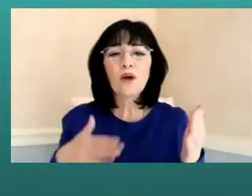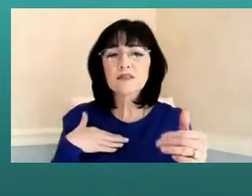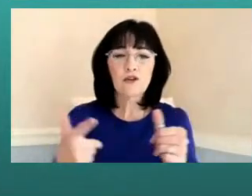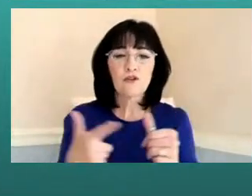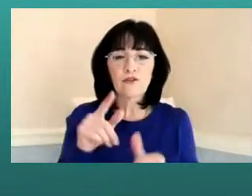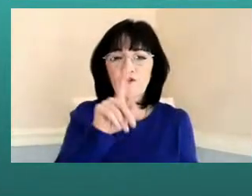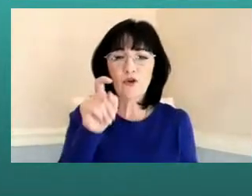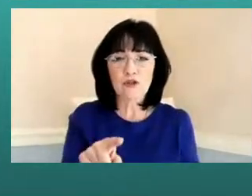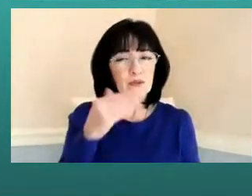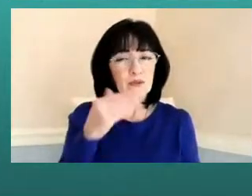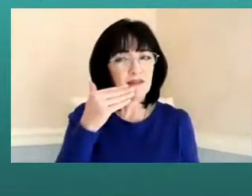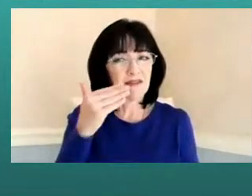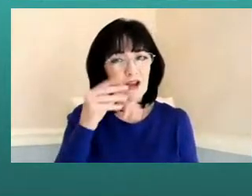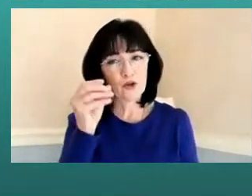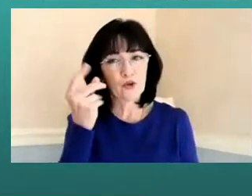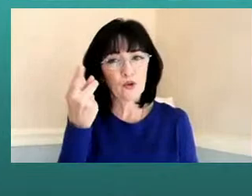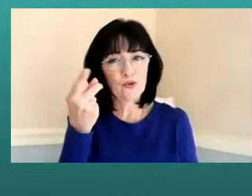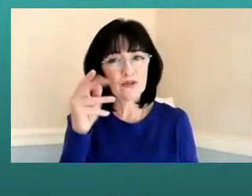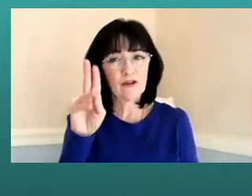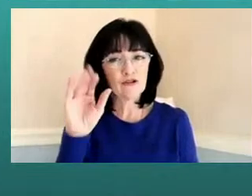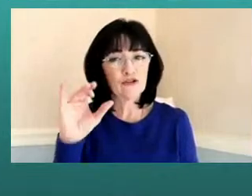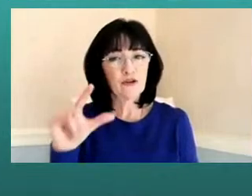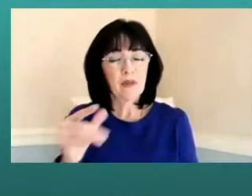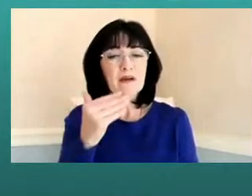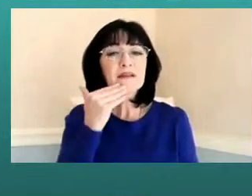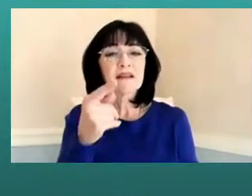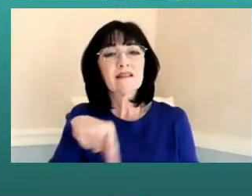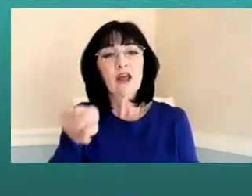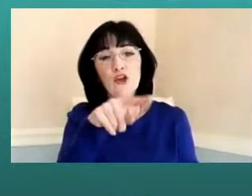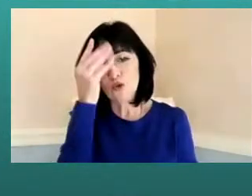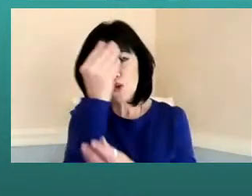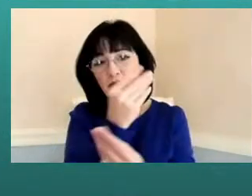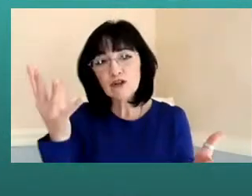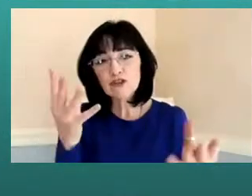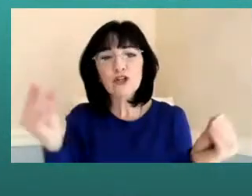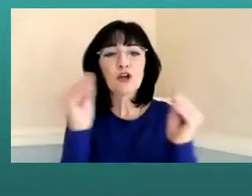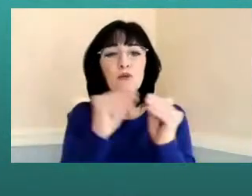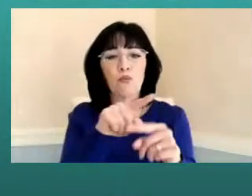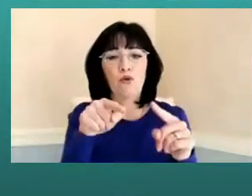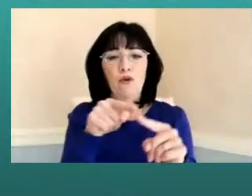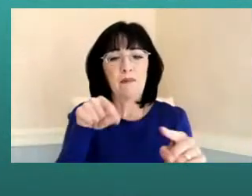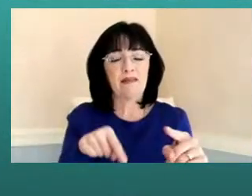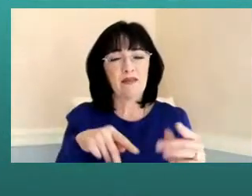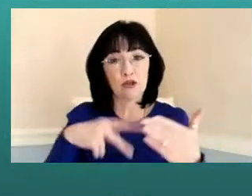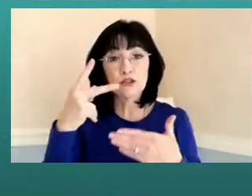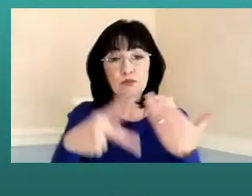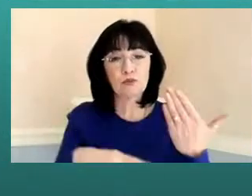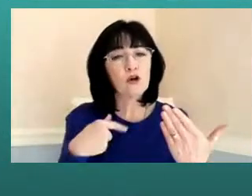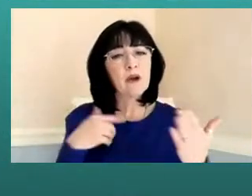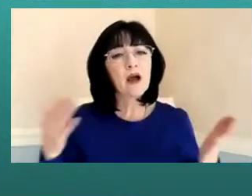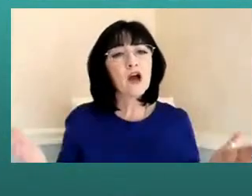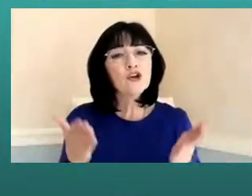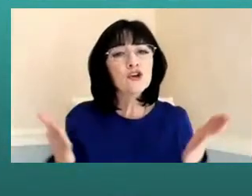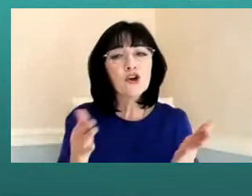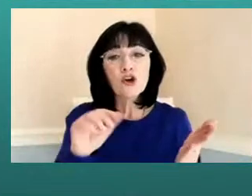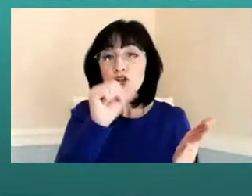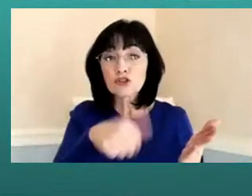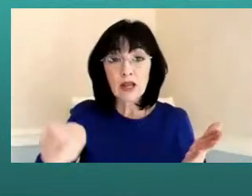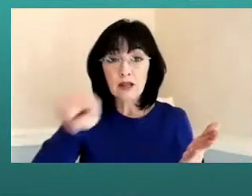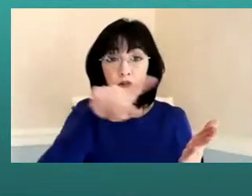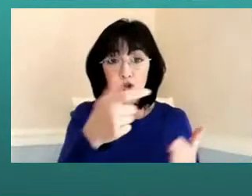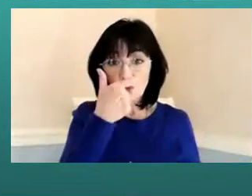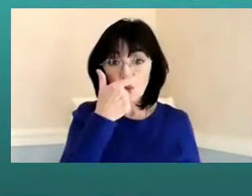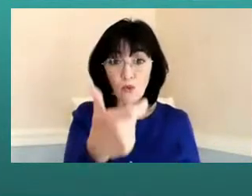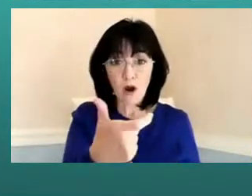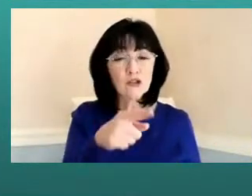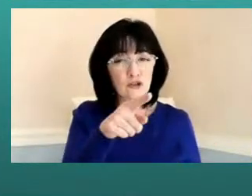you panelists for sharing a little bit more about accelerated learning. I just encourage all of the viewers to type in any questions they have in